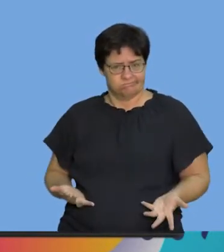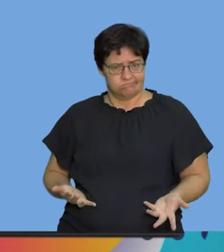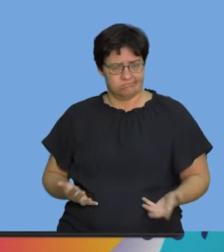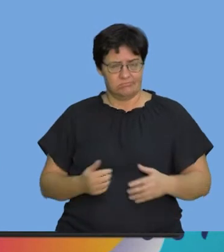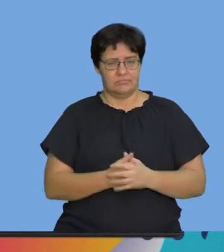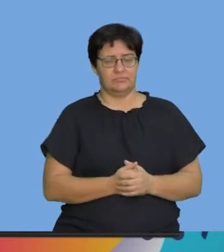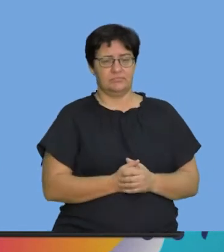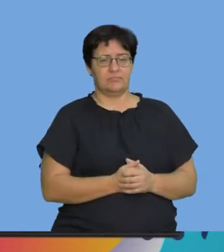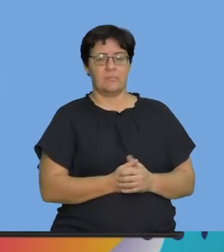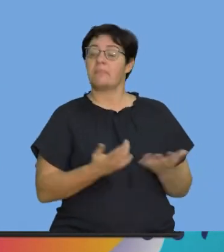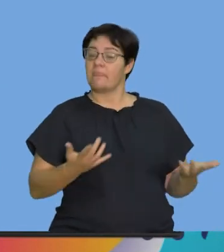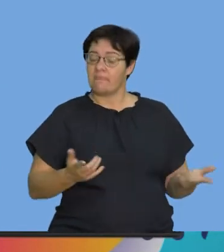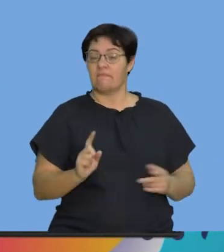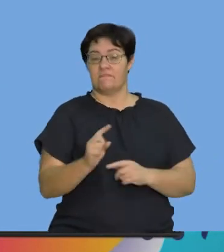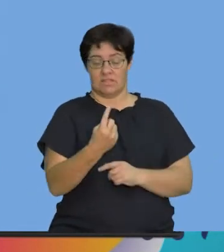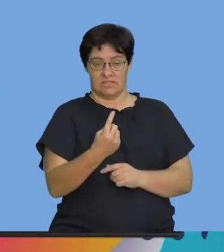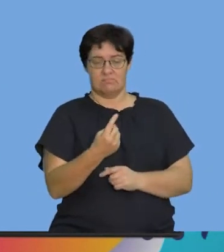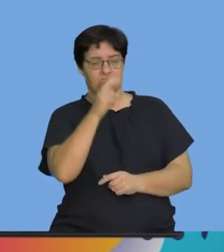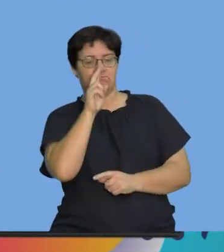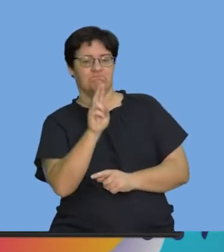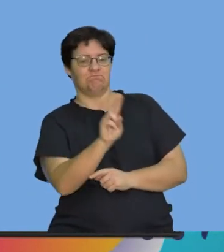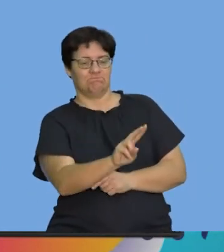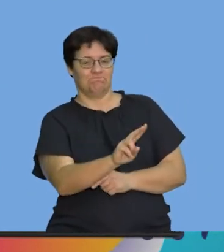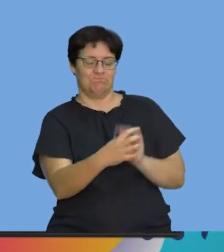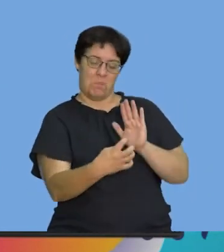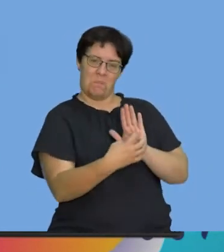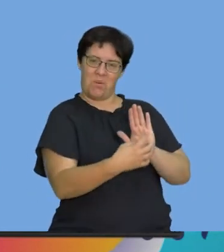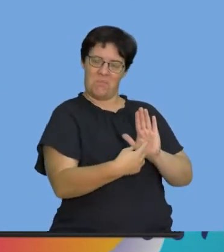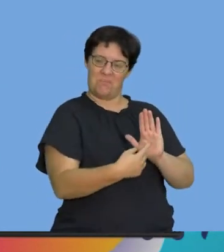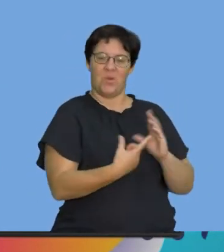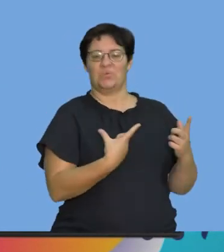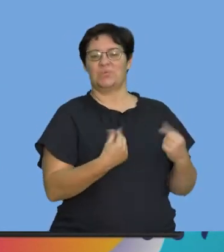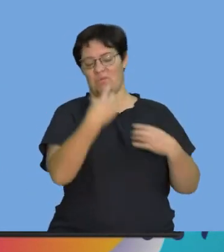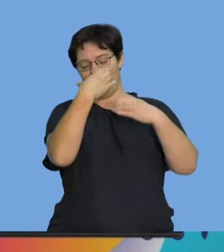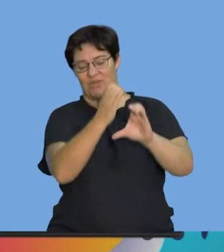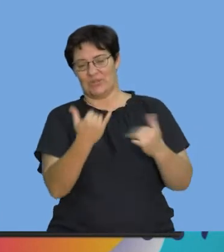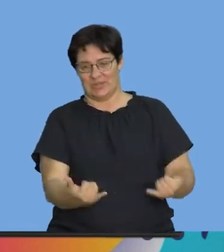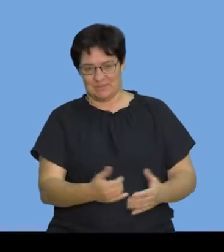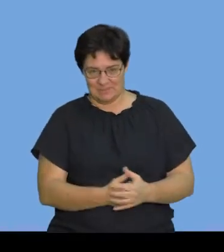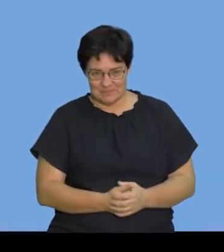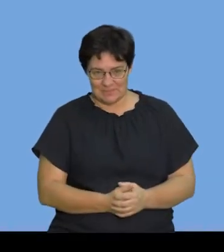not understand. But for now, let's look at our roadmap of what we are actually going to do today.